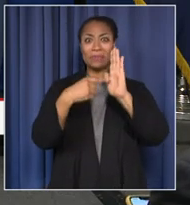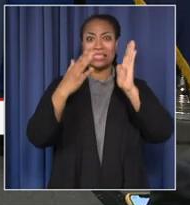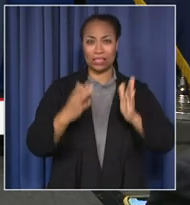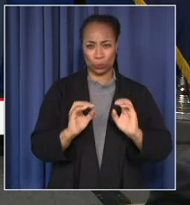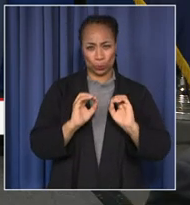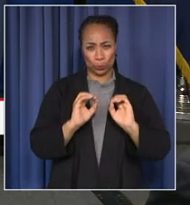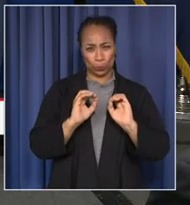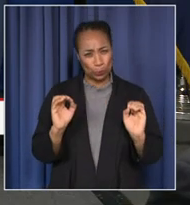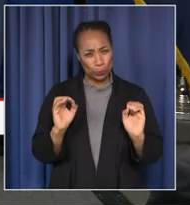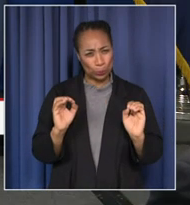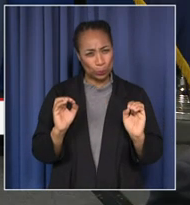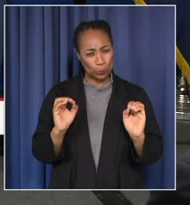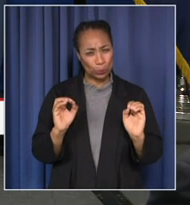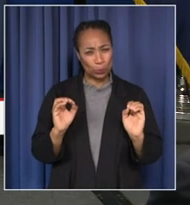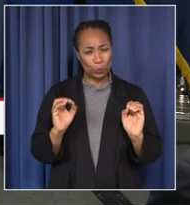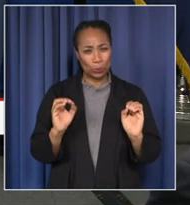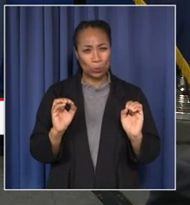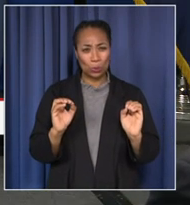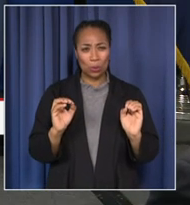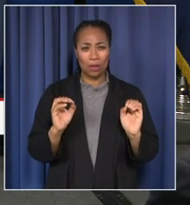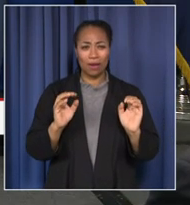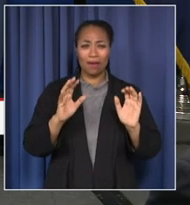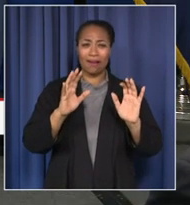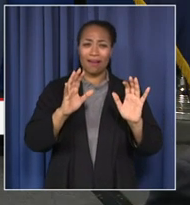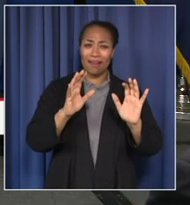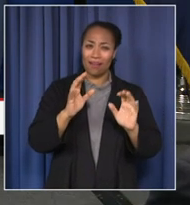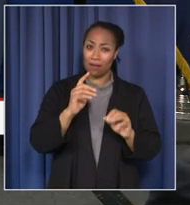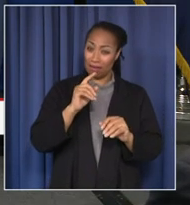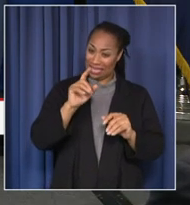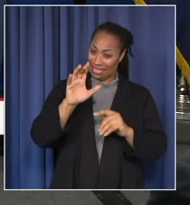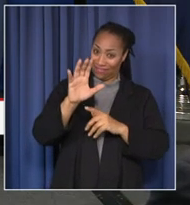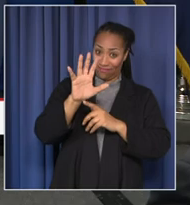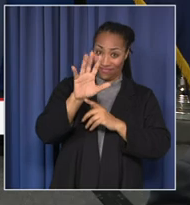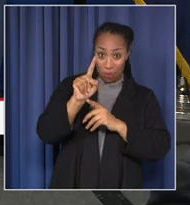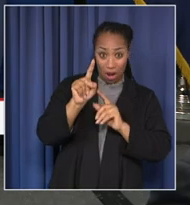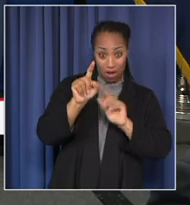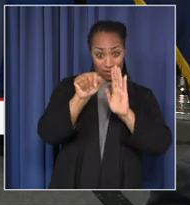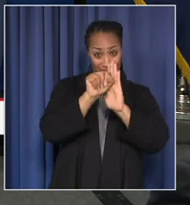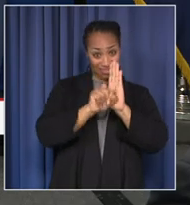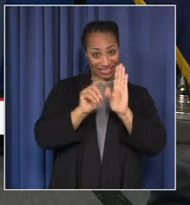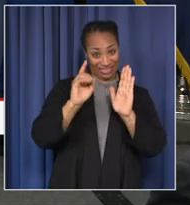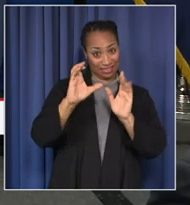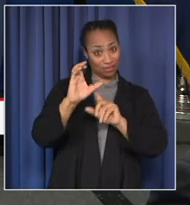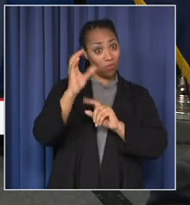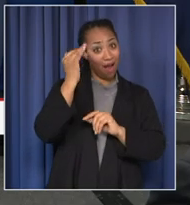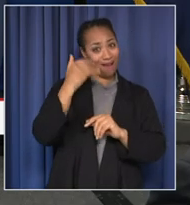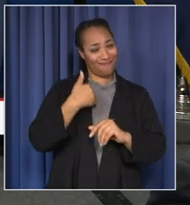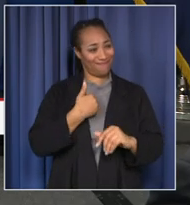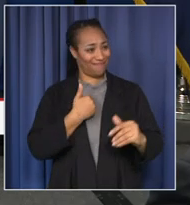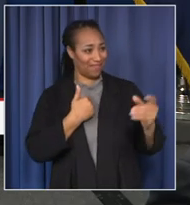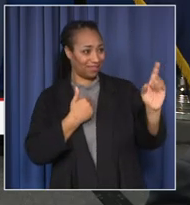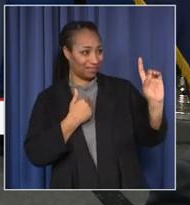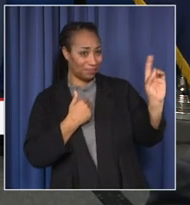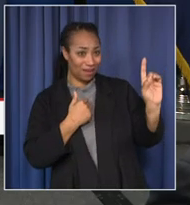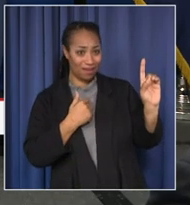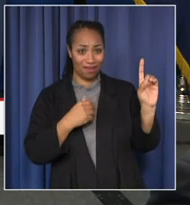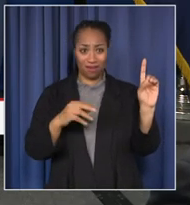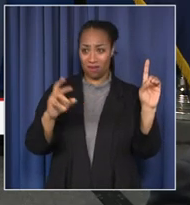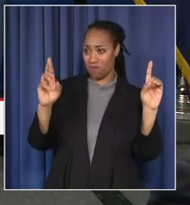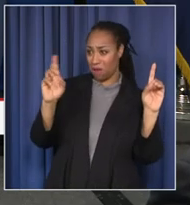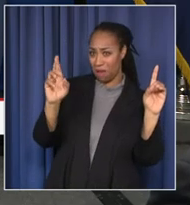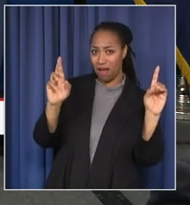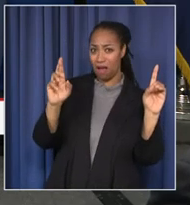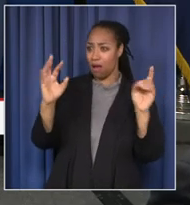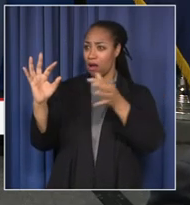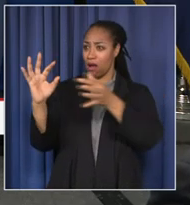as the 51st state as a partisan issue, but it is an issue of how to make our democracy more